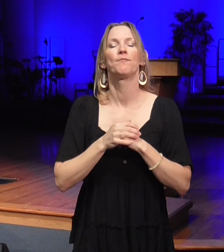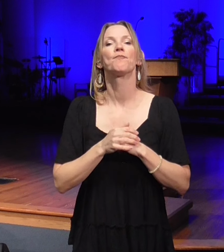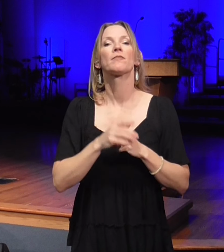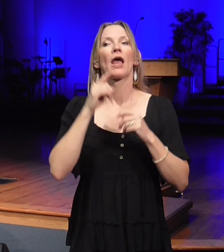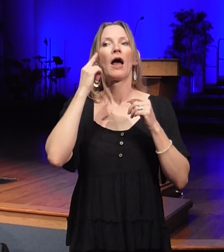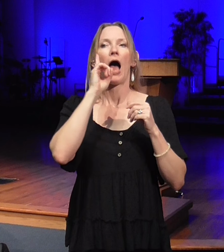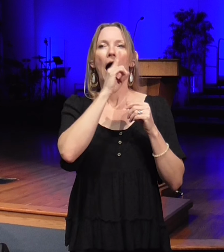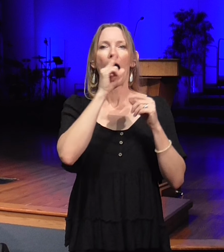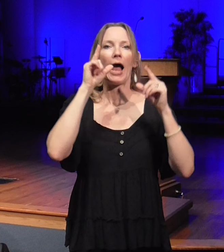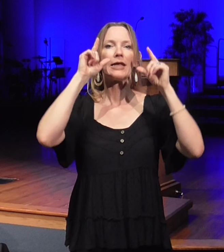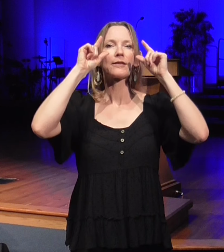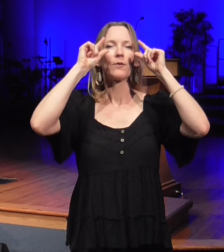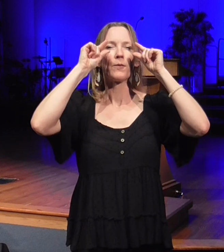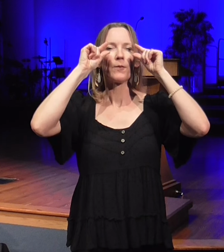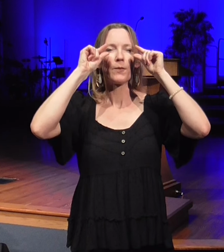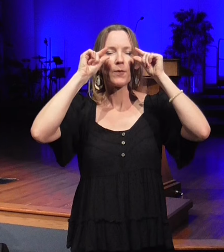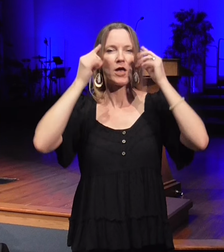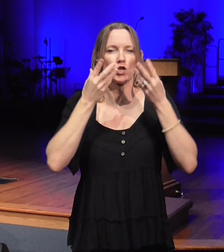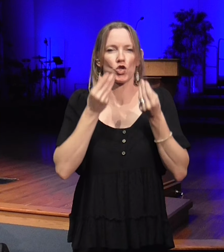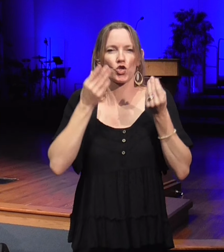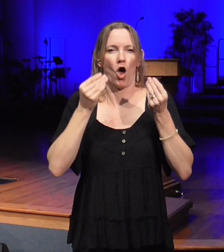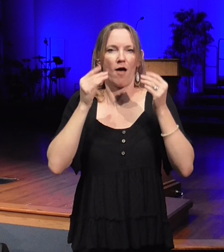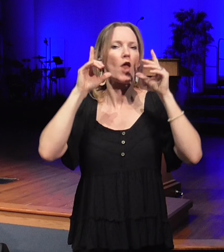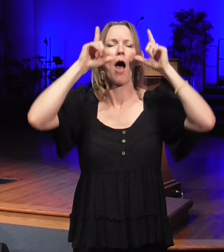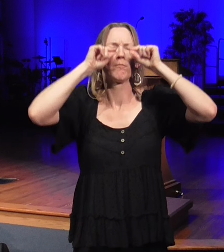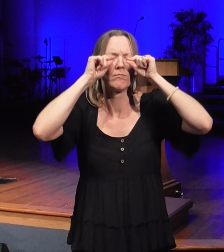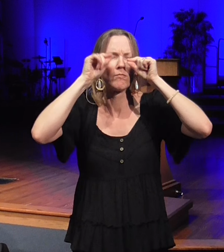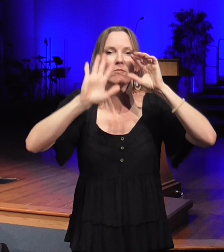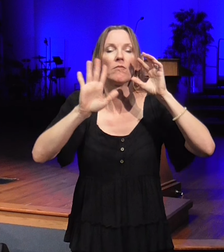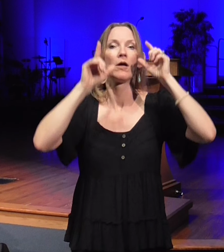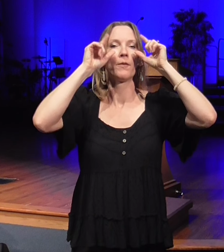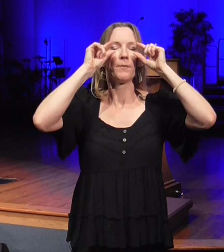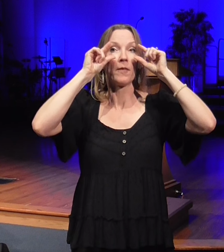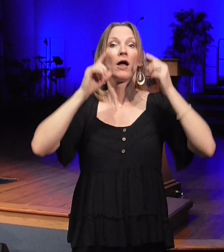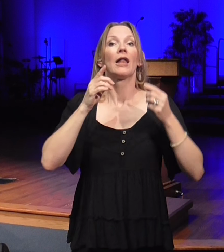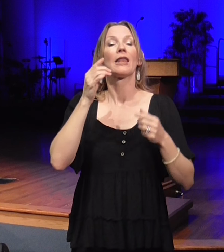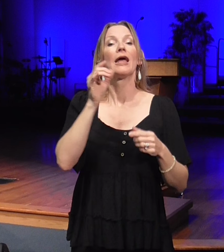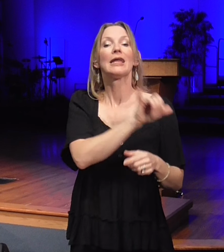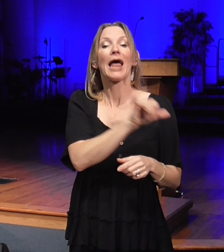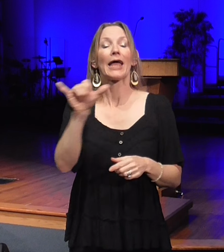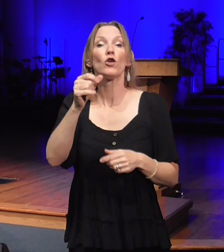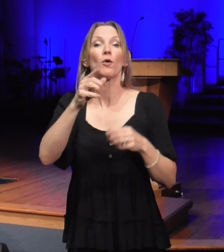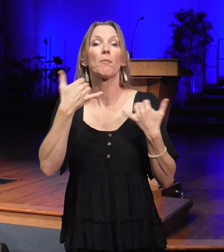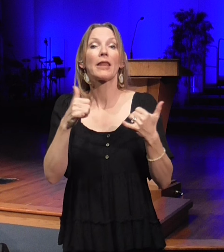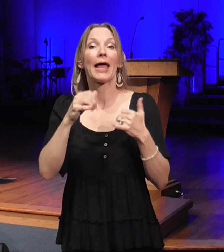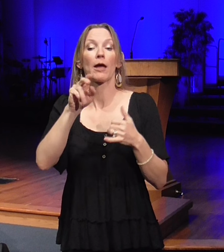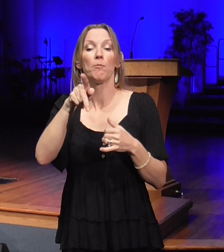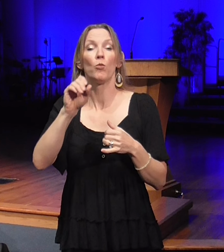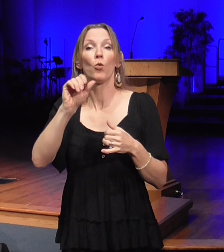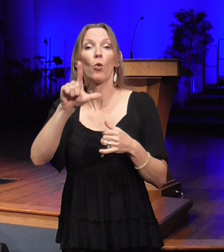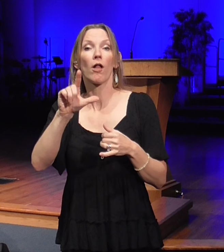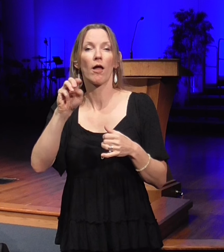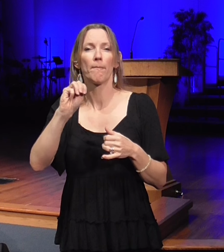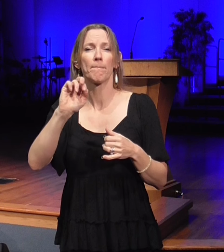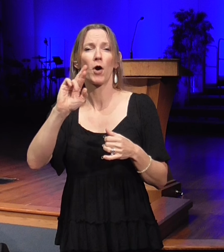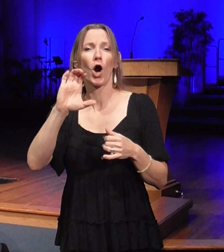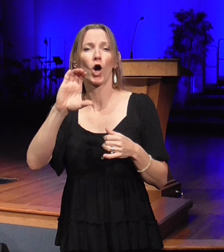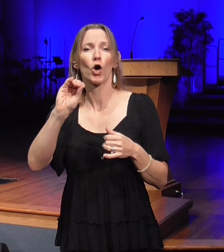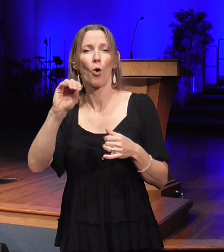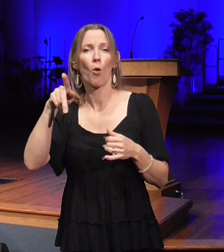Close your eyes, but not all the way. Kind of like if you're playing a game of Marco Polo in the pool and peeking a little bit. Just like